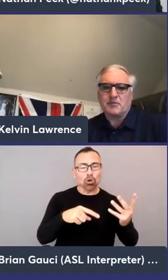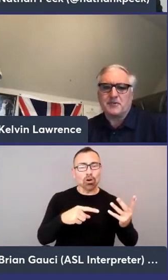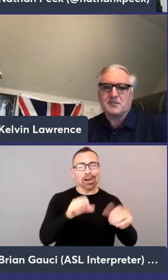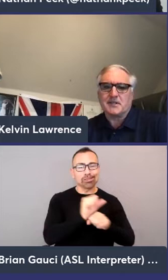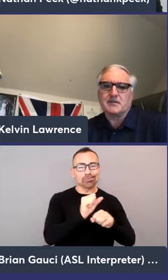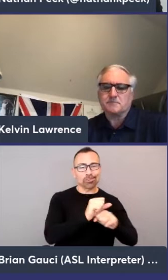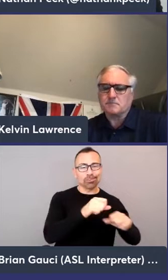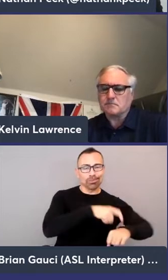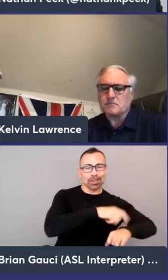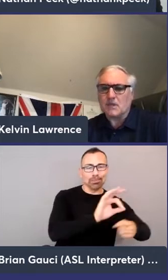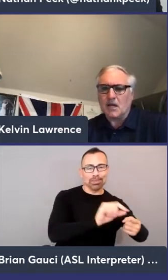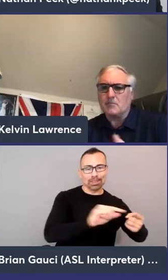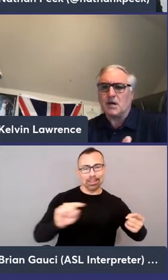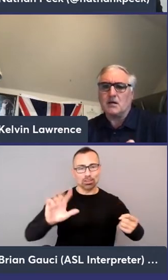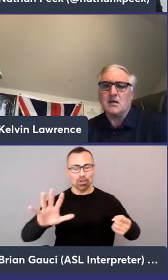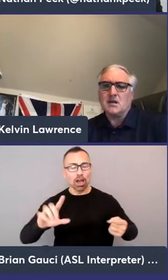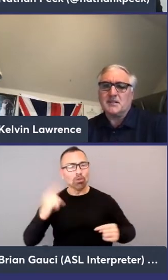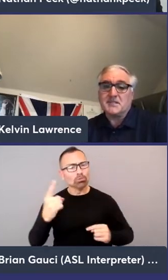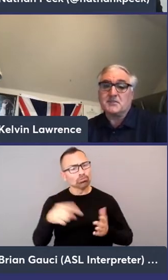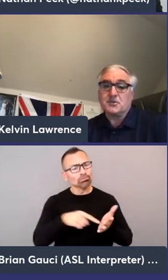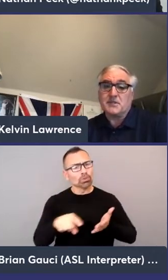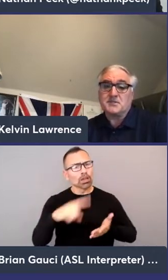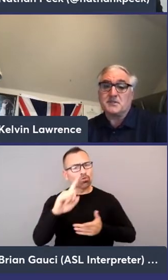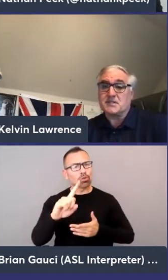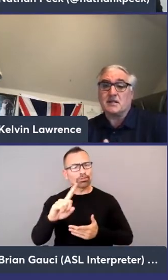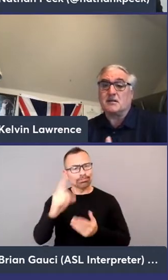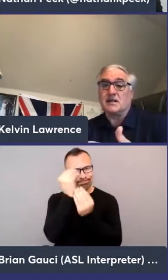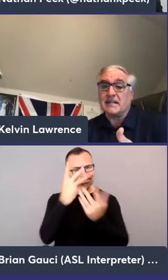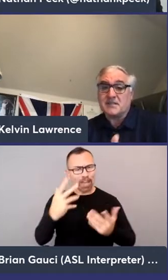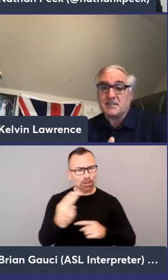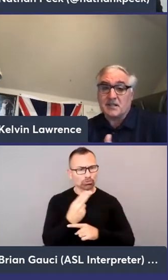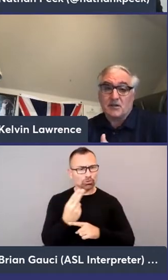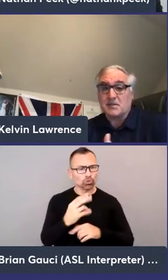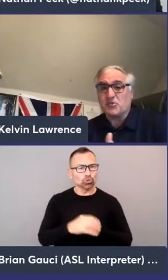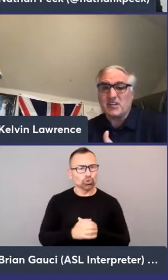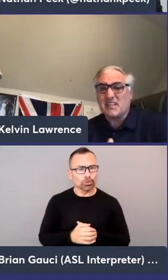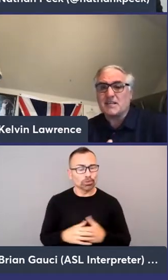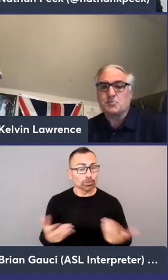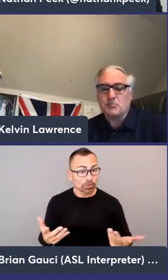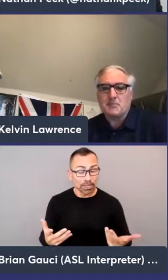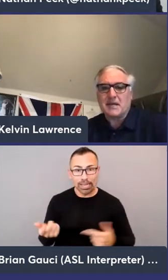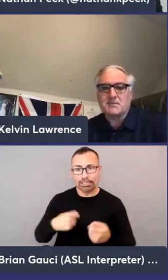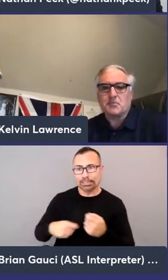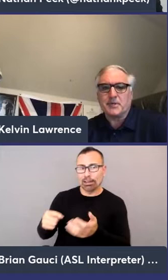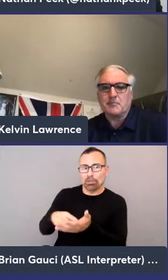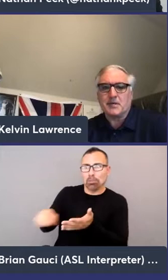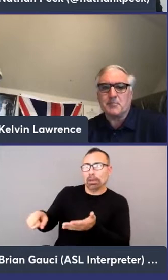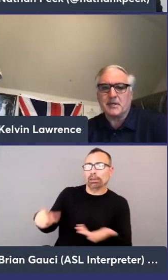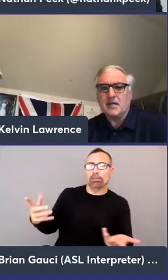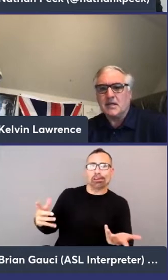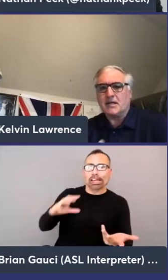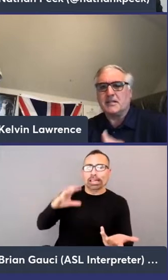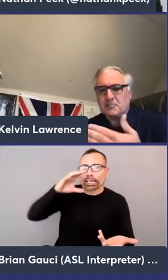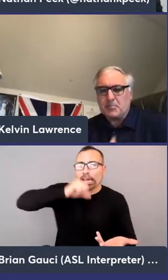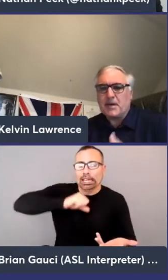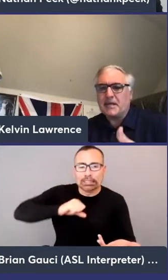than provisioning an EC2 instance, say an 8XL, because I'm trying to guess what my maximum peak might be. And then I'd be paying for